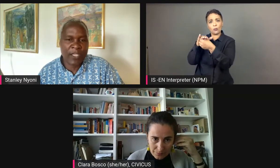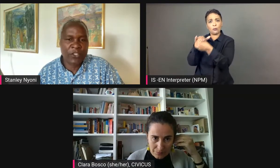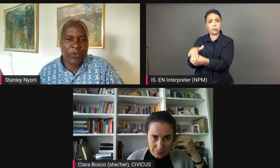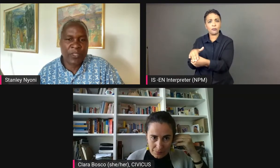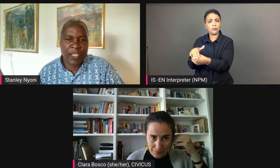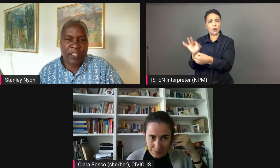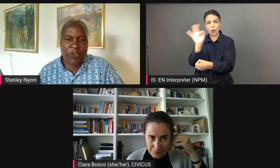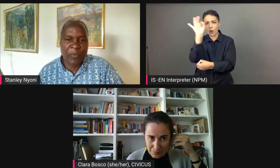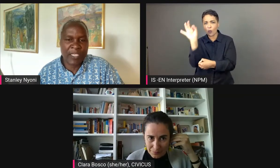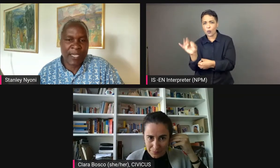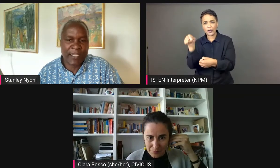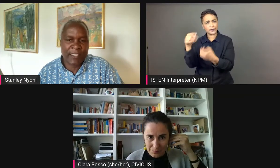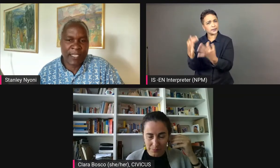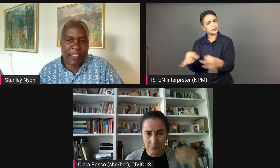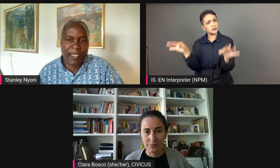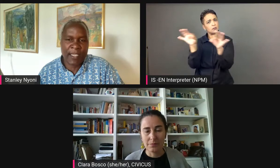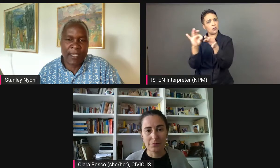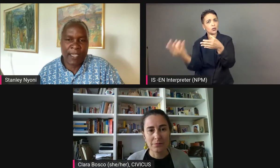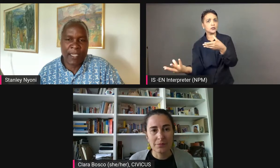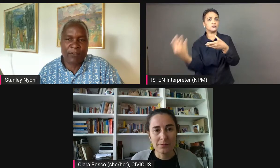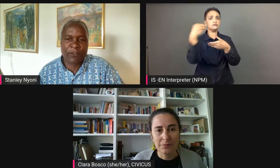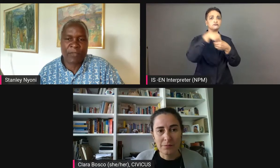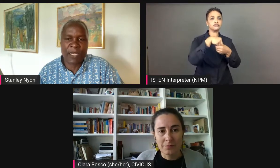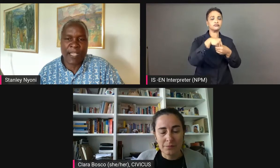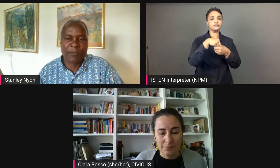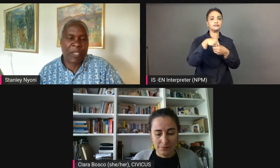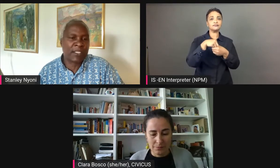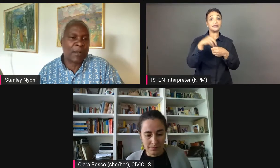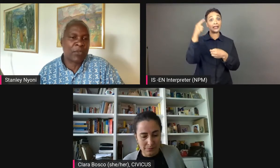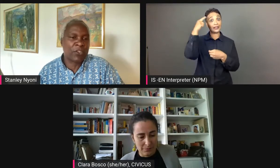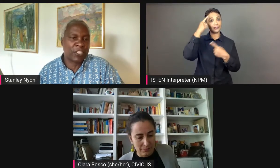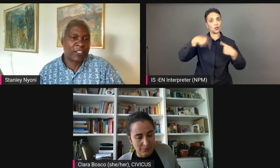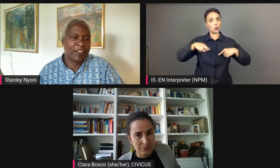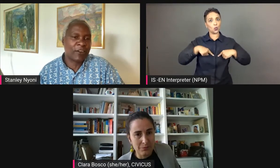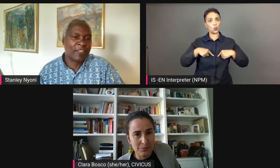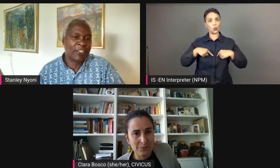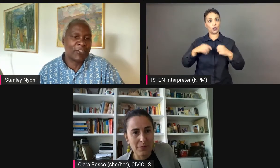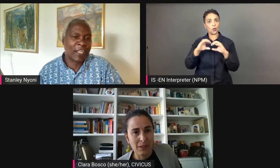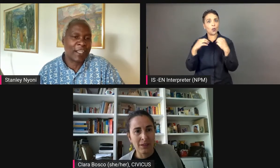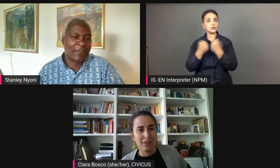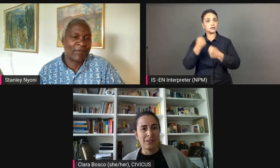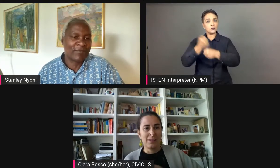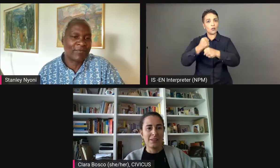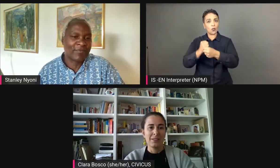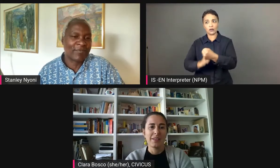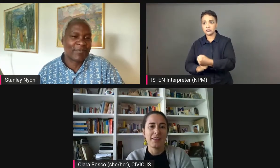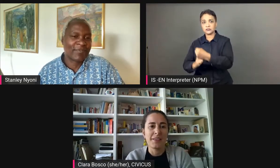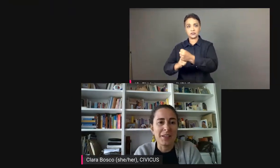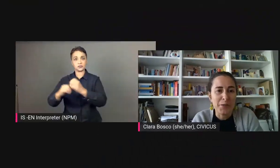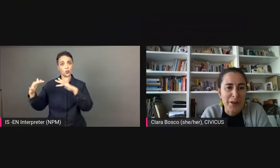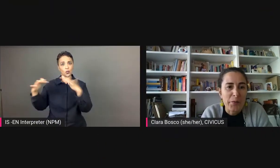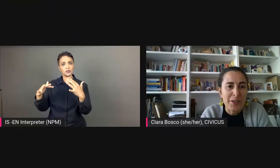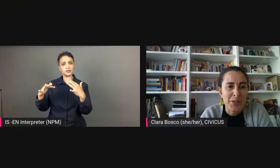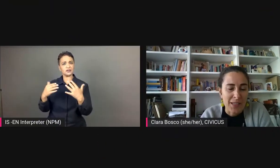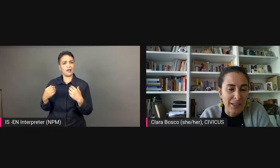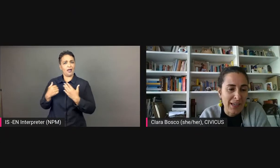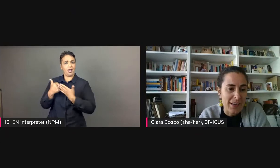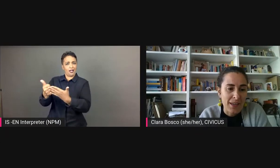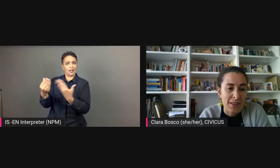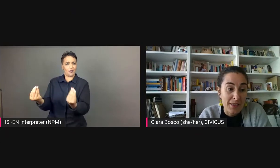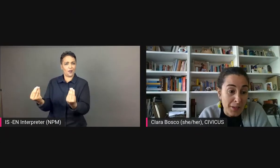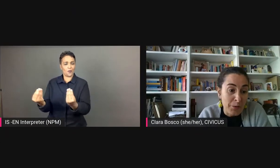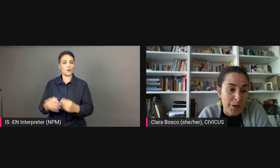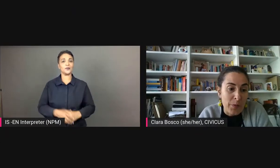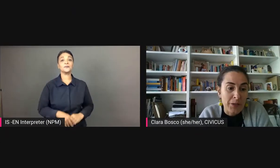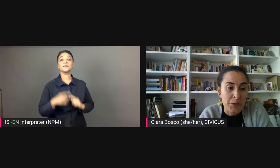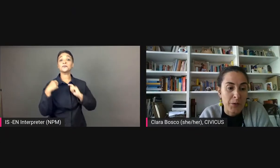And what do you think the humanitarian sector can learn from the rights-based approach? Over to you, Clara. Thank you very much, Stanley,